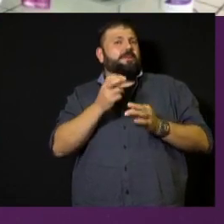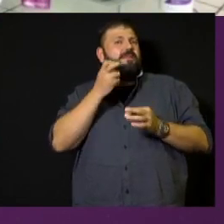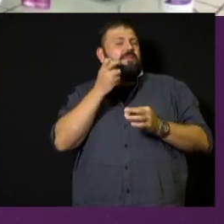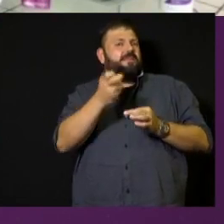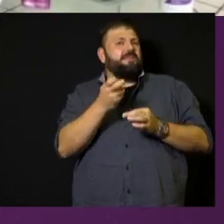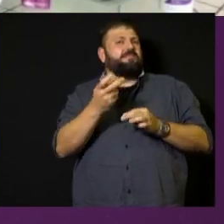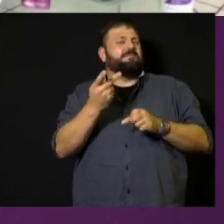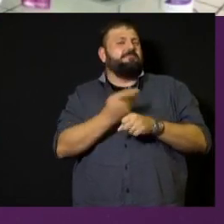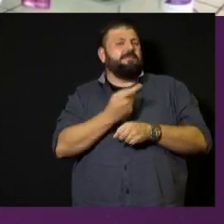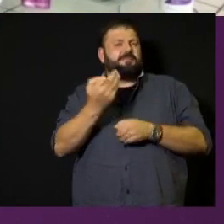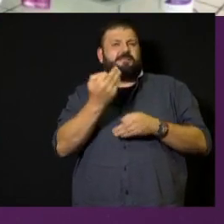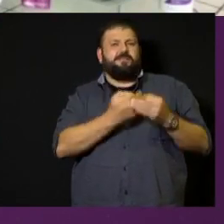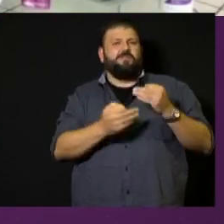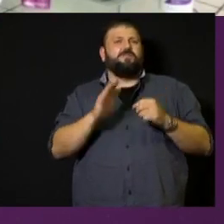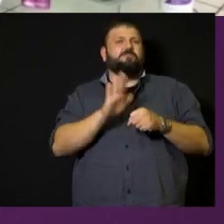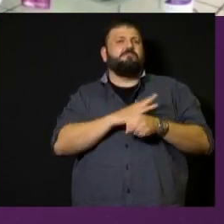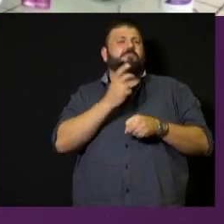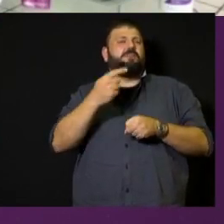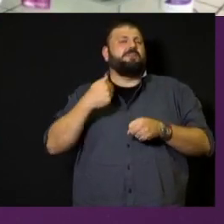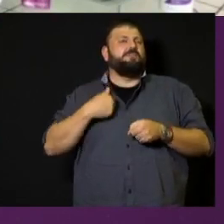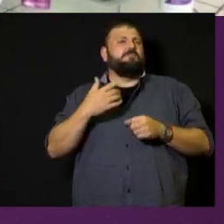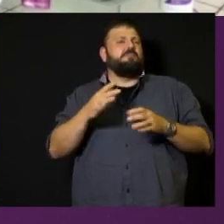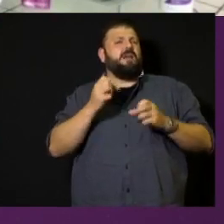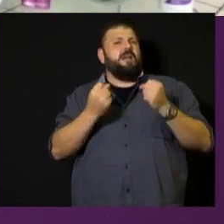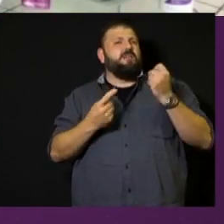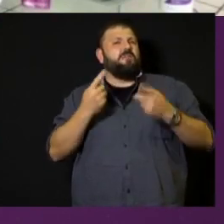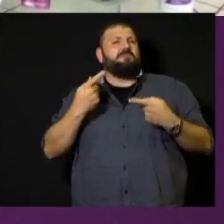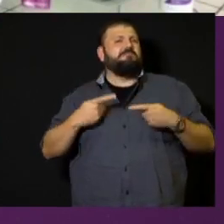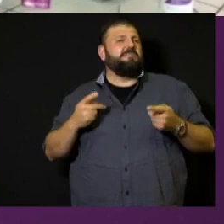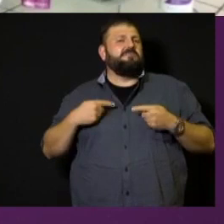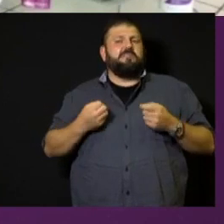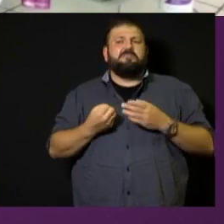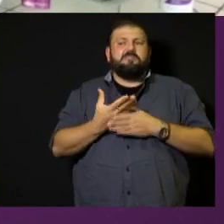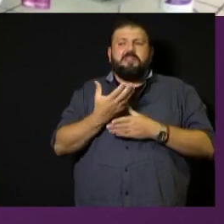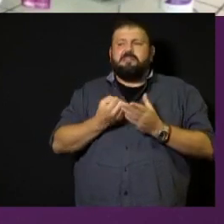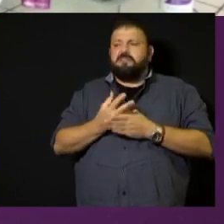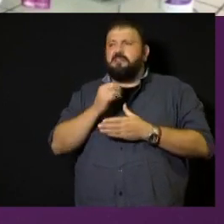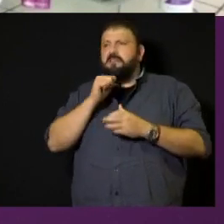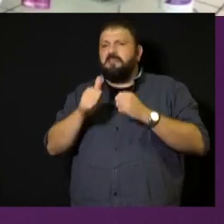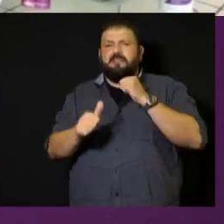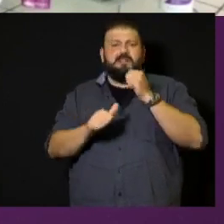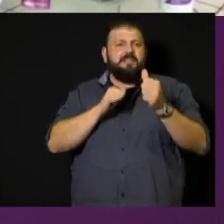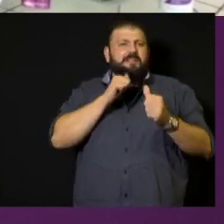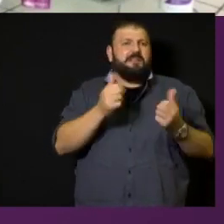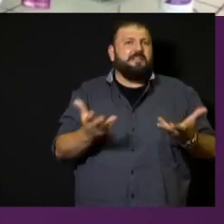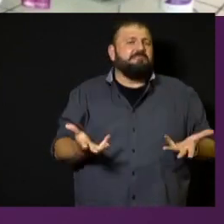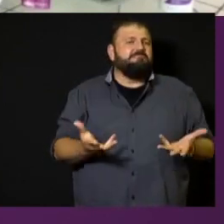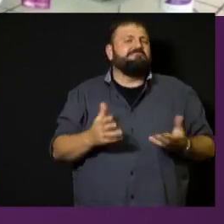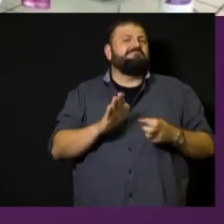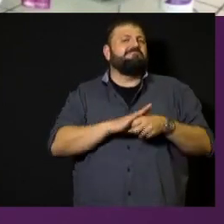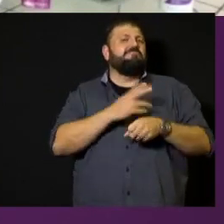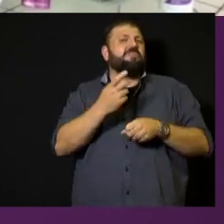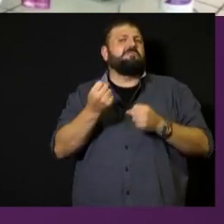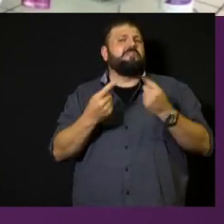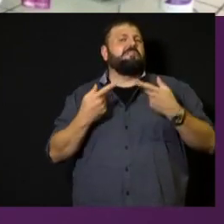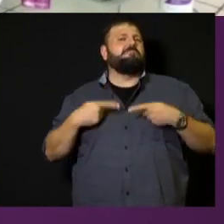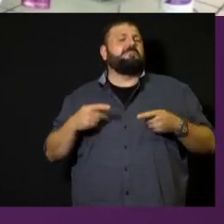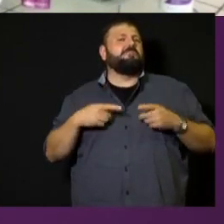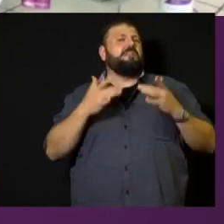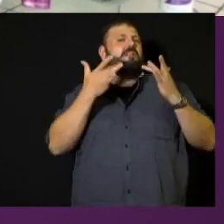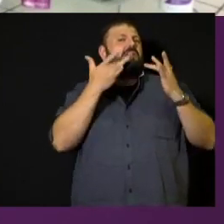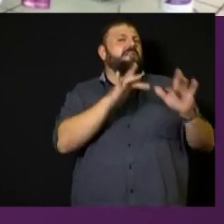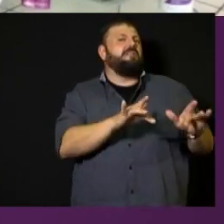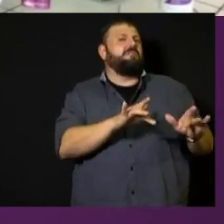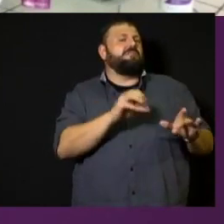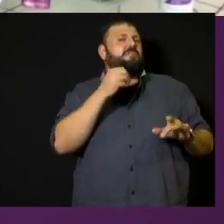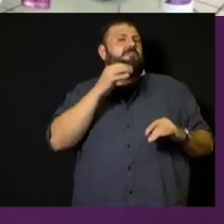full of desire and you don't fulfill that, then it's a frustration. But then you need to pay the price